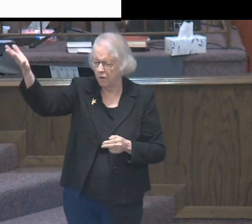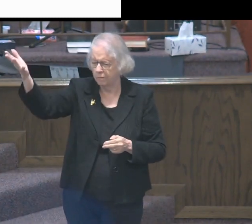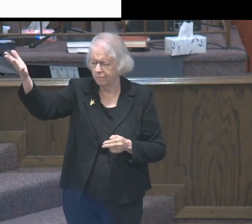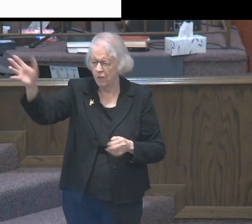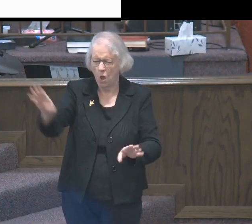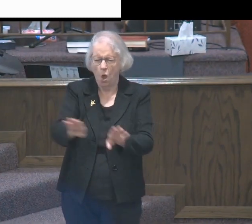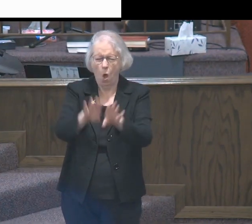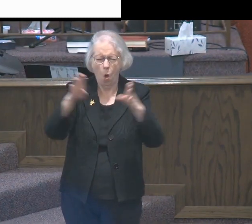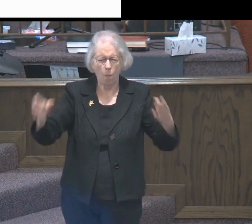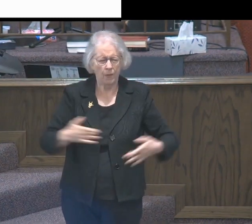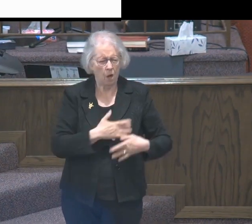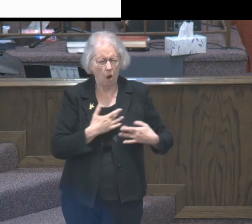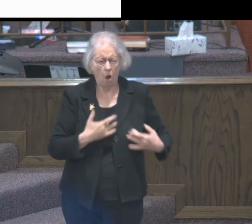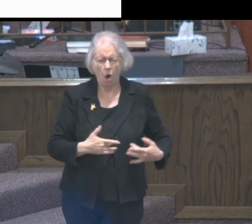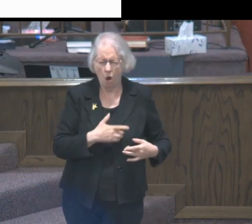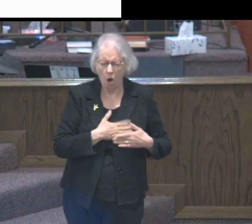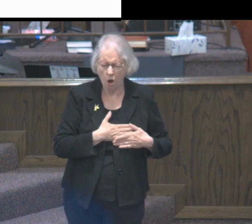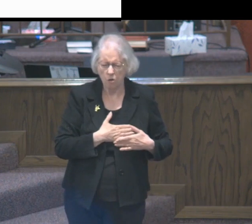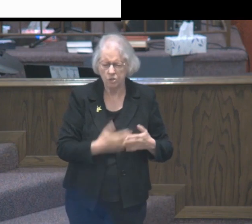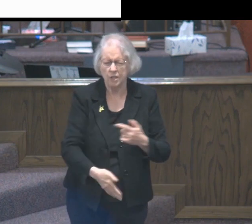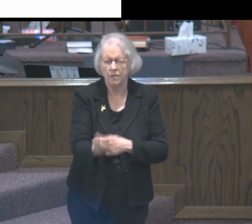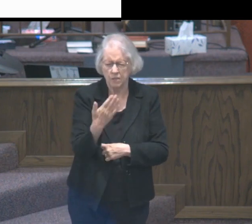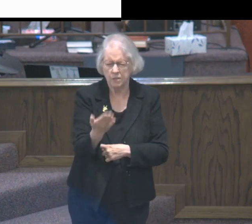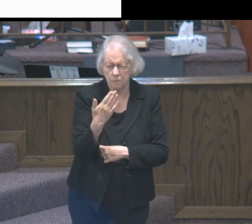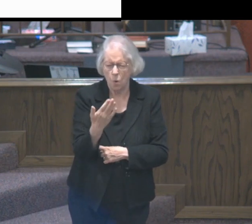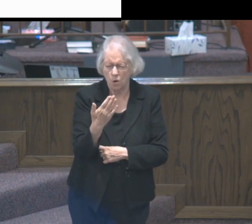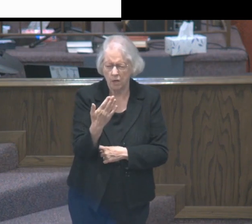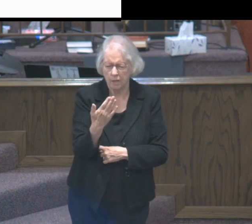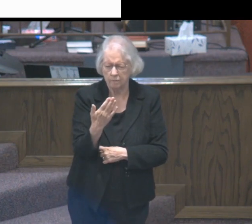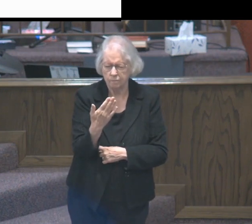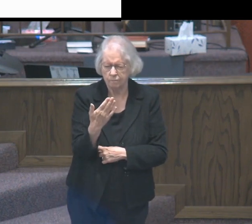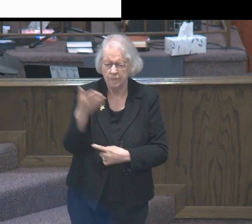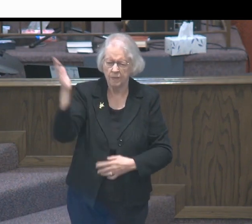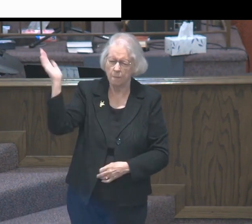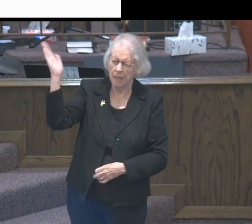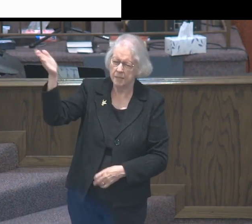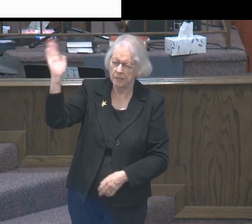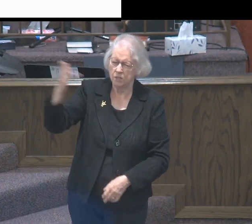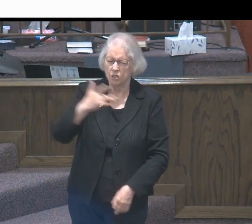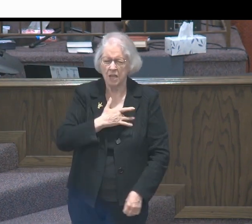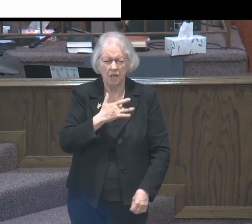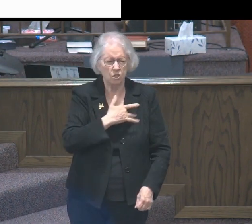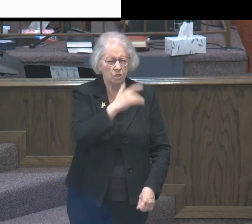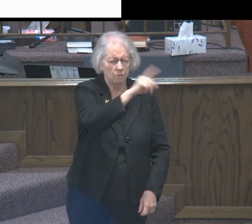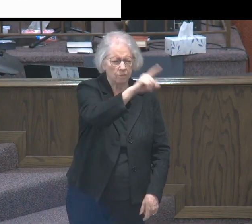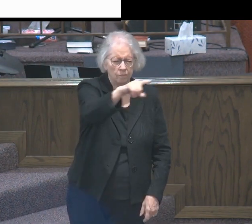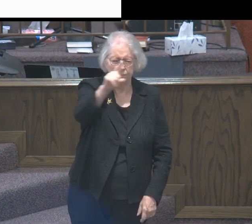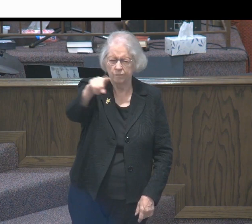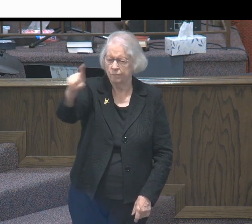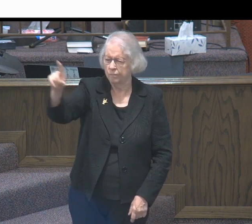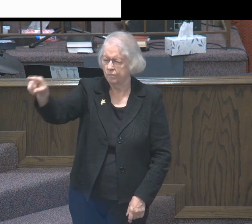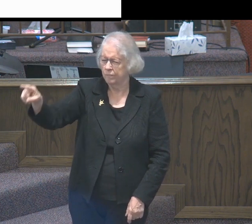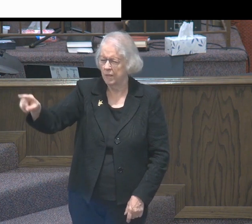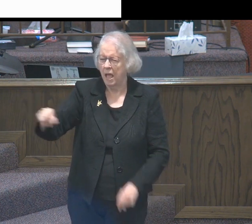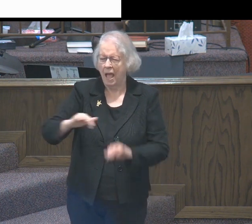all, you would open our hearts to your message for us today, the message of obedience